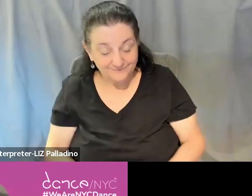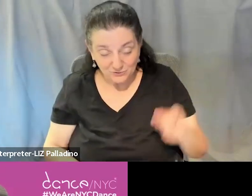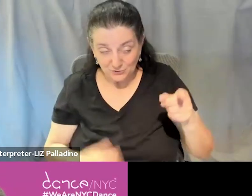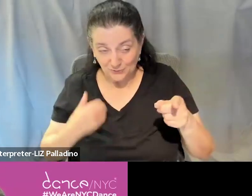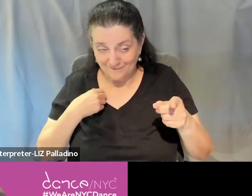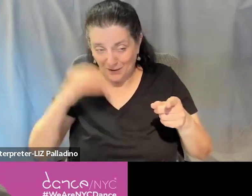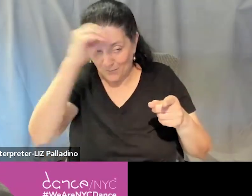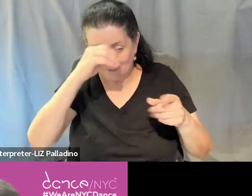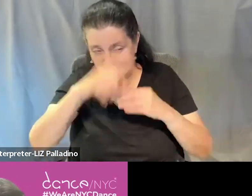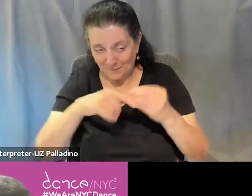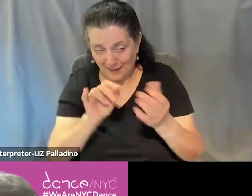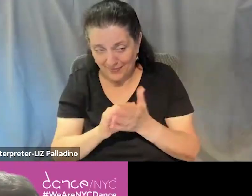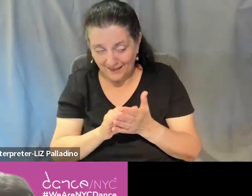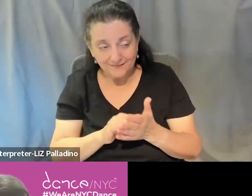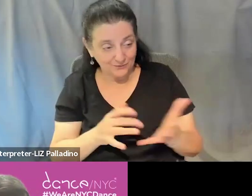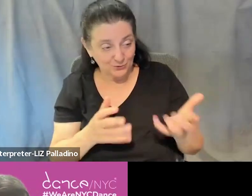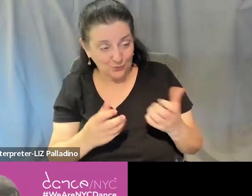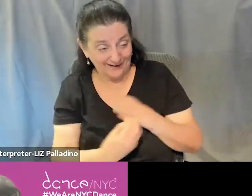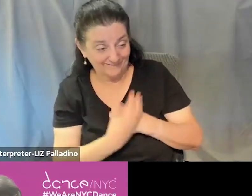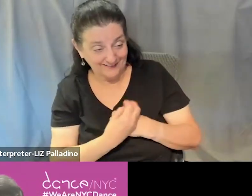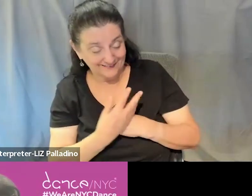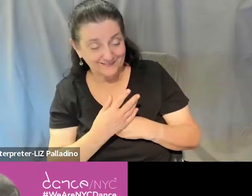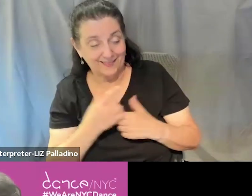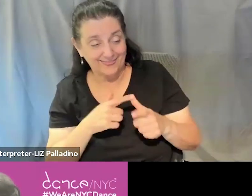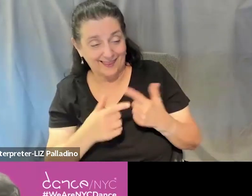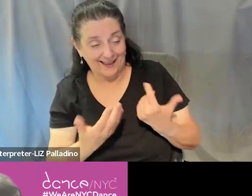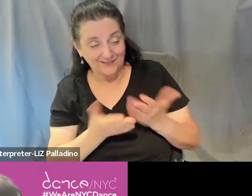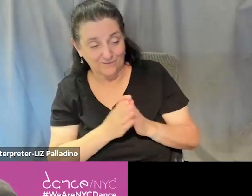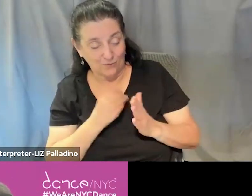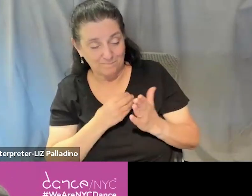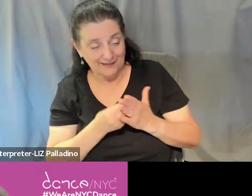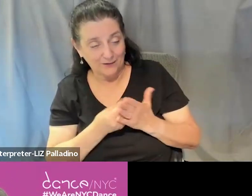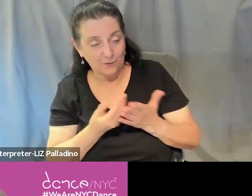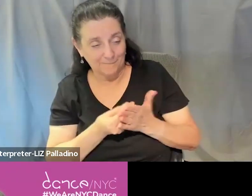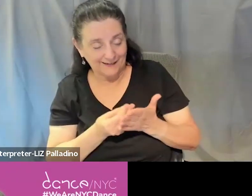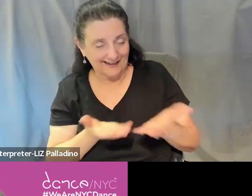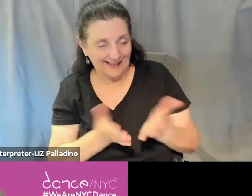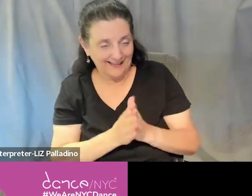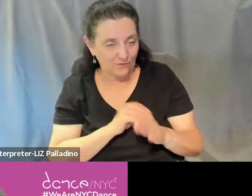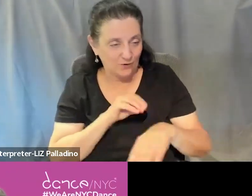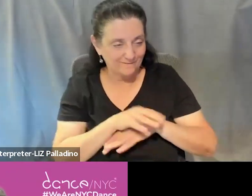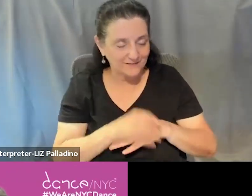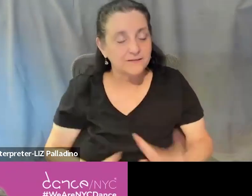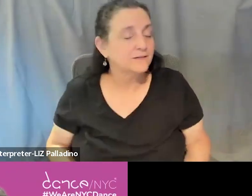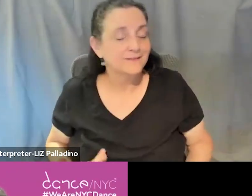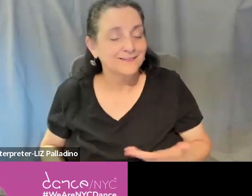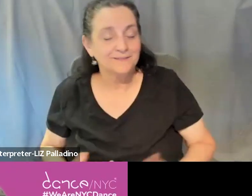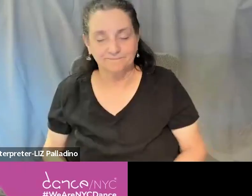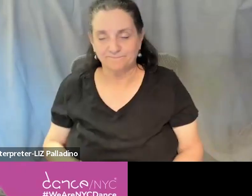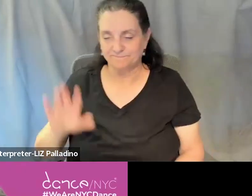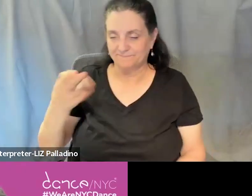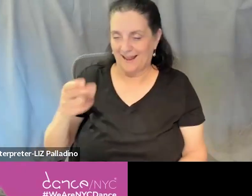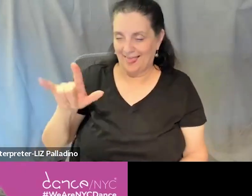that comment, on that saying? That's very funny. I think the asking